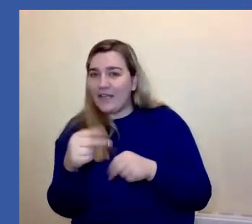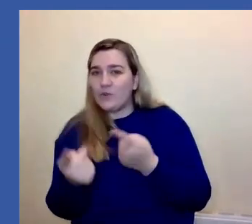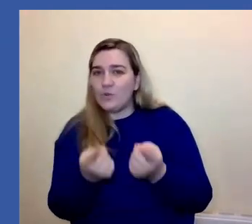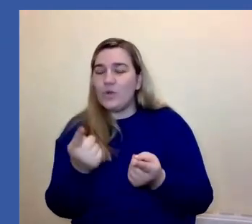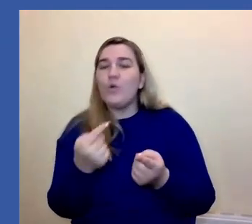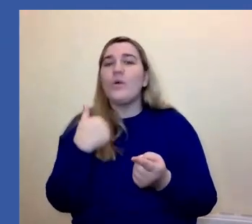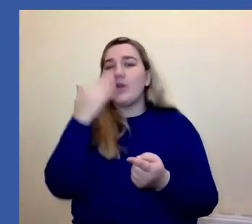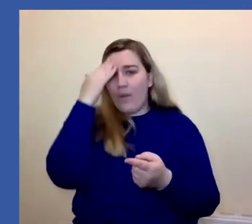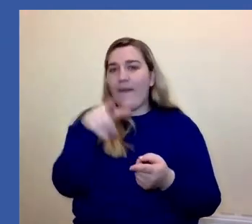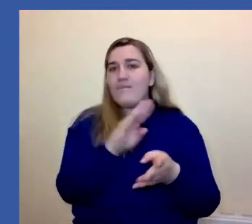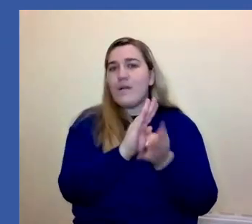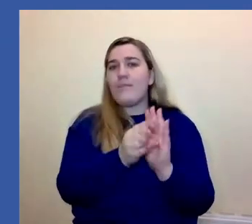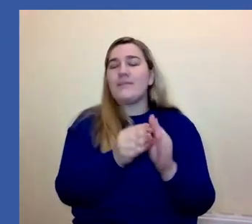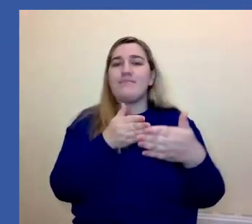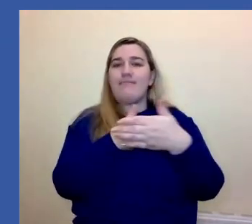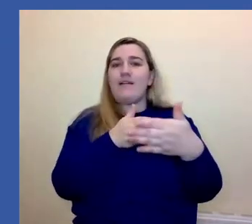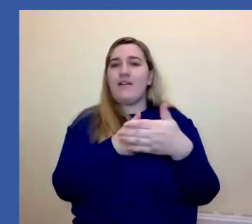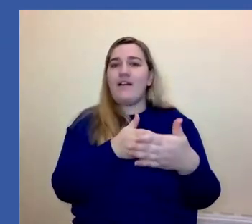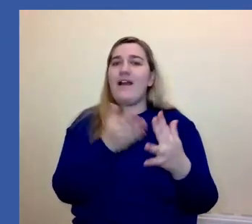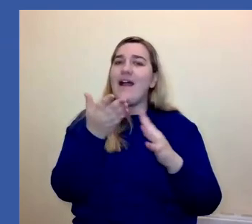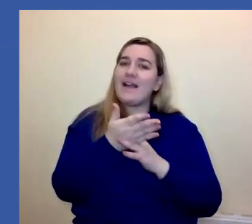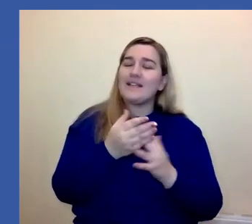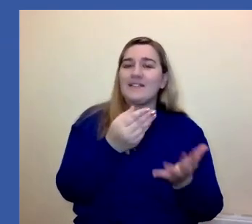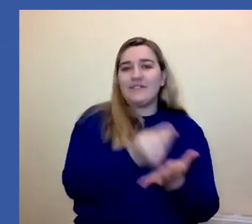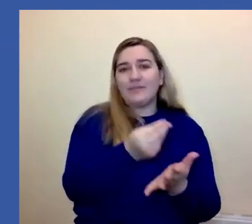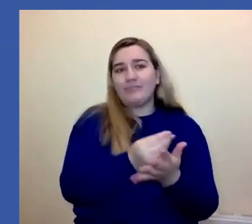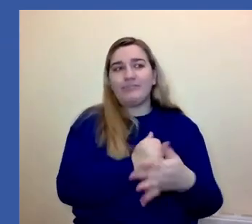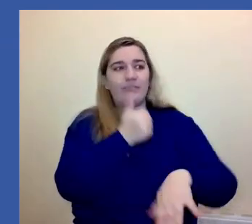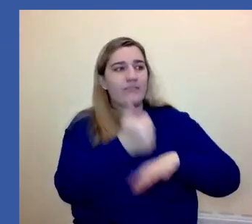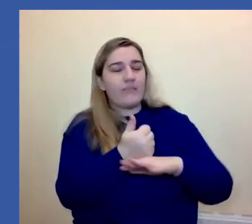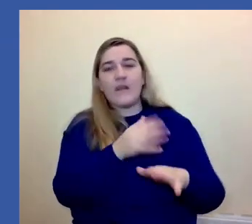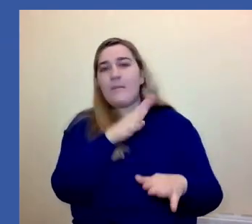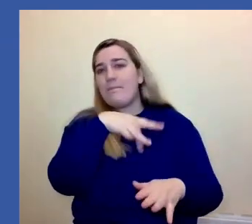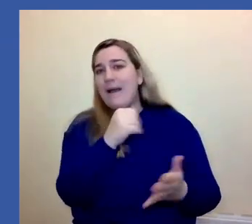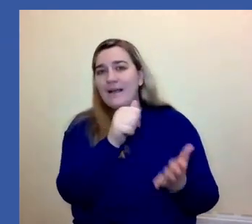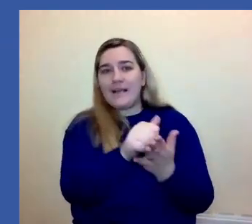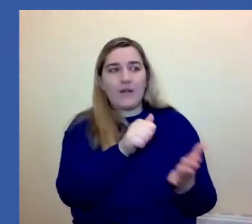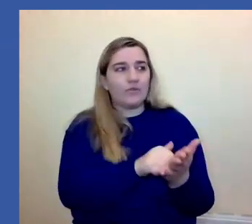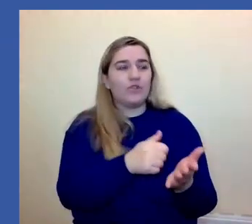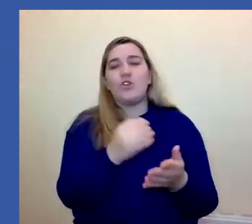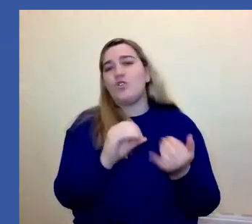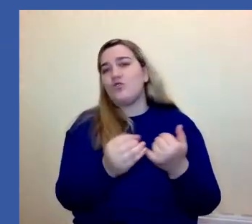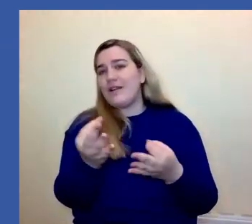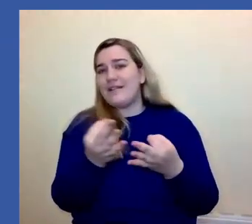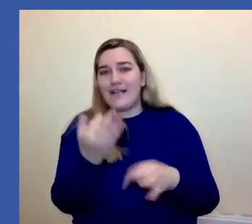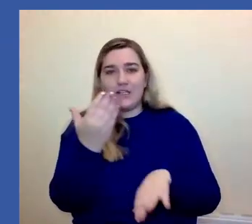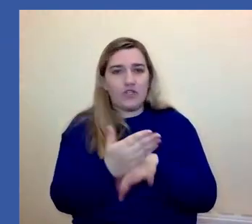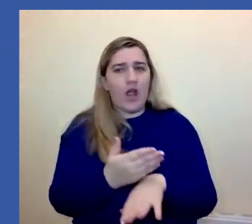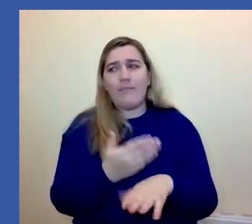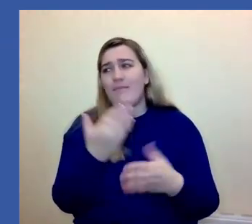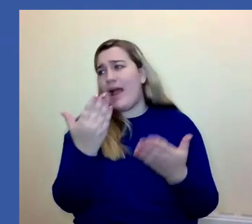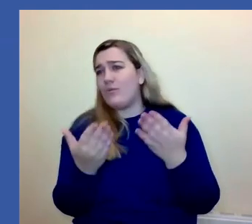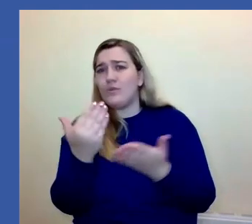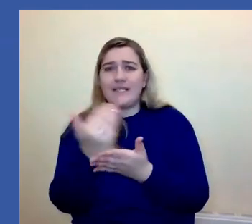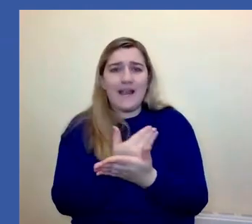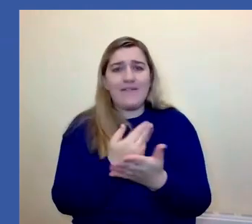becomes a barrier in accessing finances, setting up a bank account, trying to get a job, trying to save money, trying